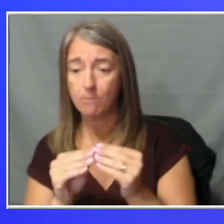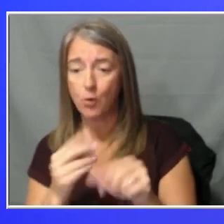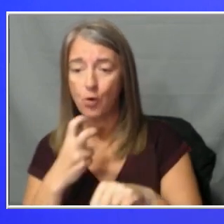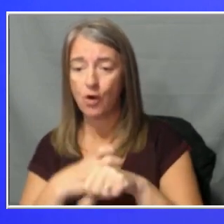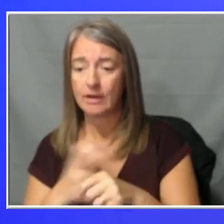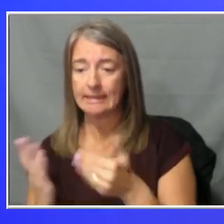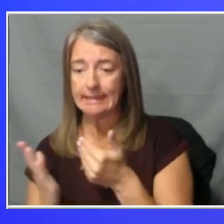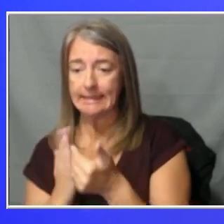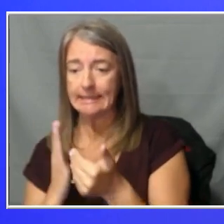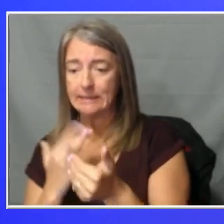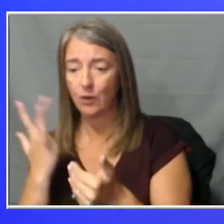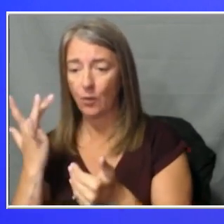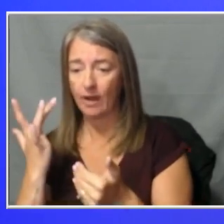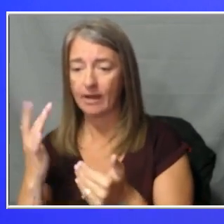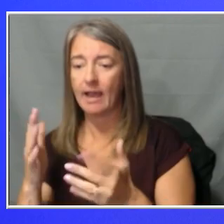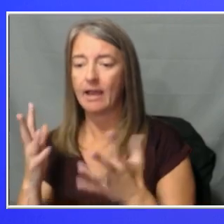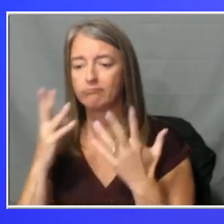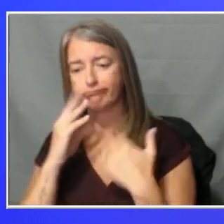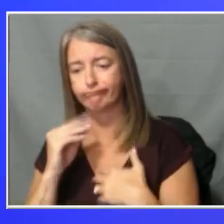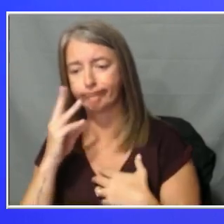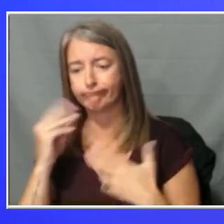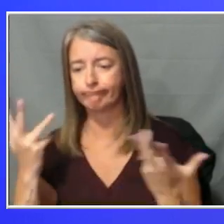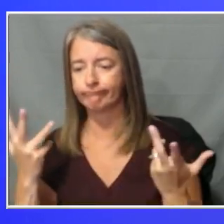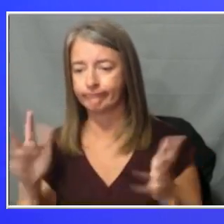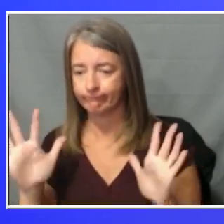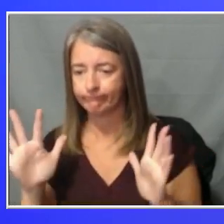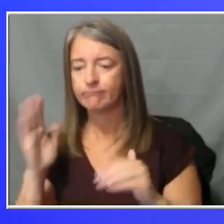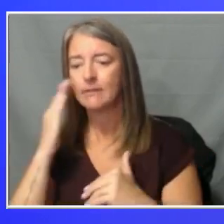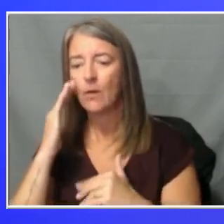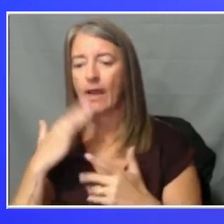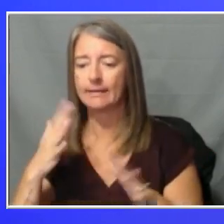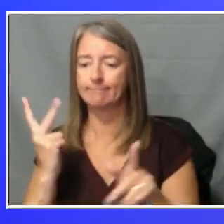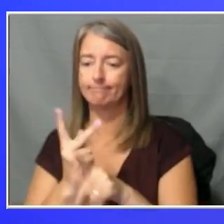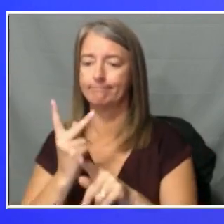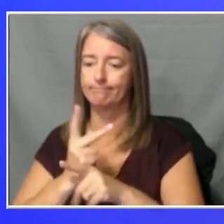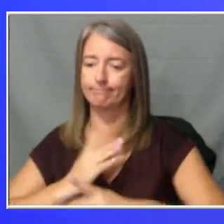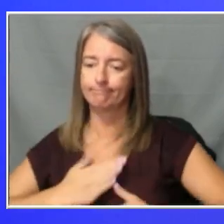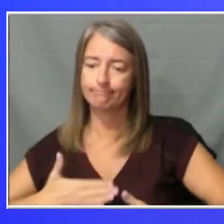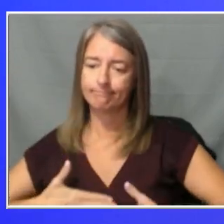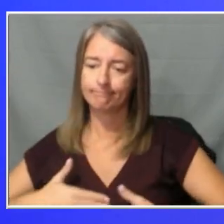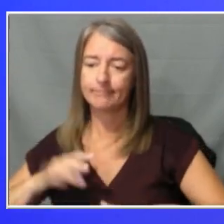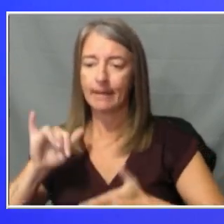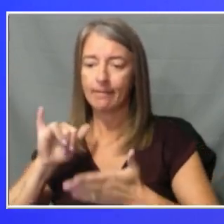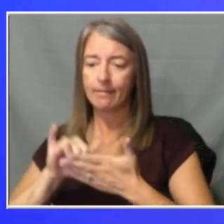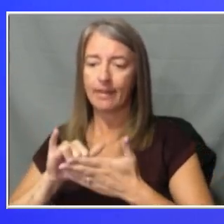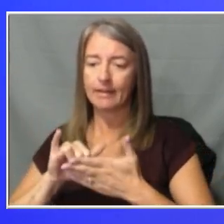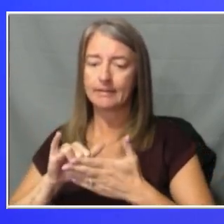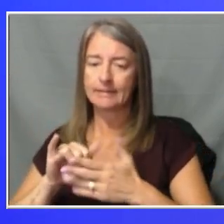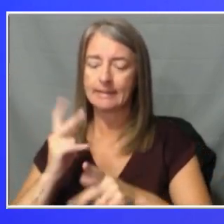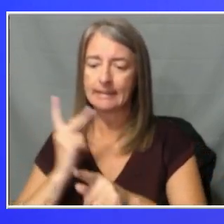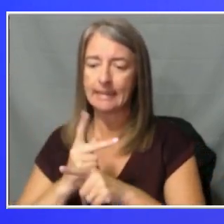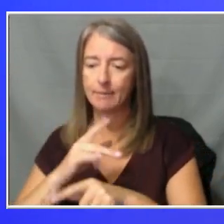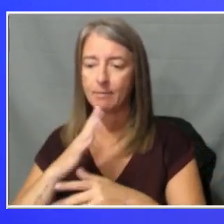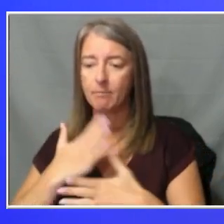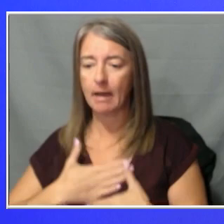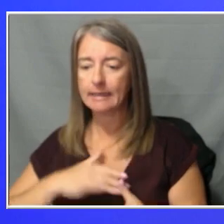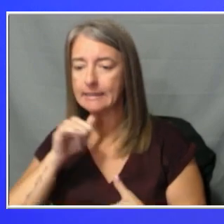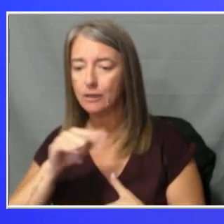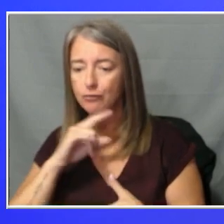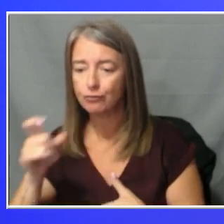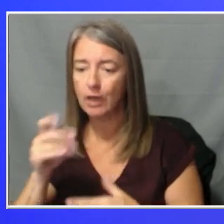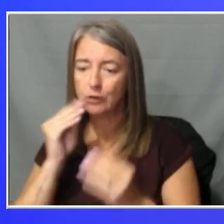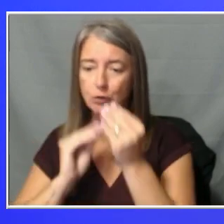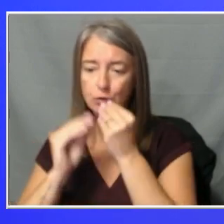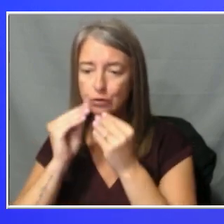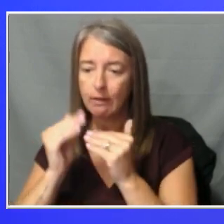in the sense that, I have done this before, and so I know how to take care of my body, whether that be, keeping my hydration, nutrition levels